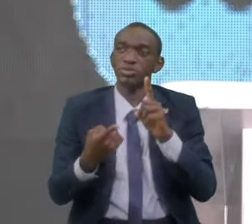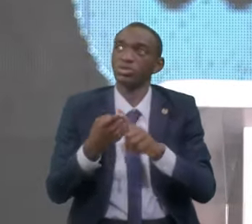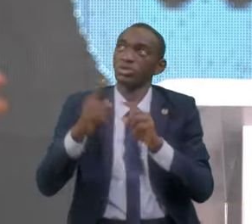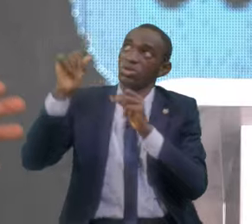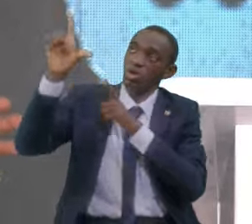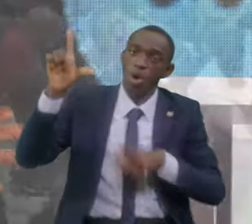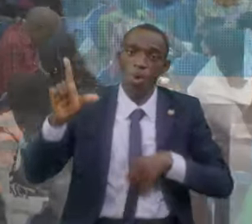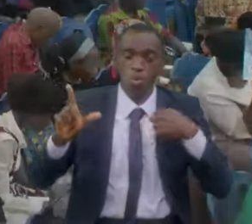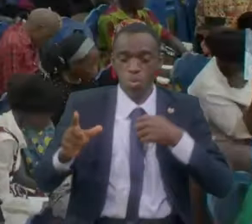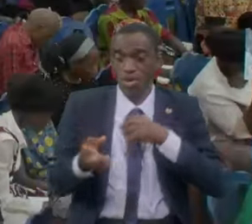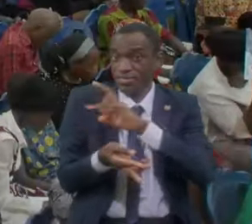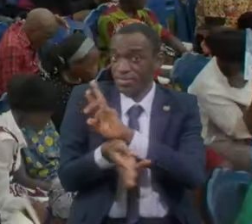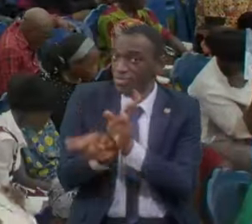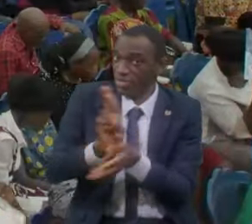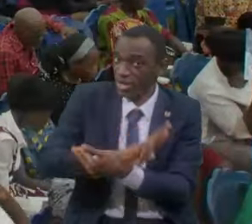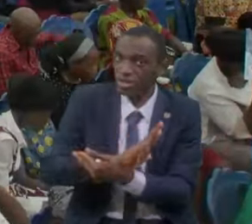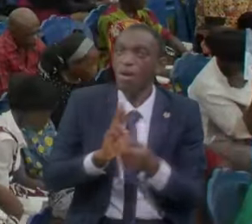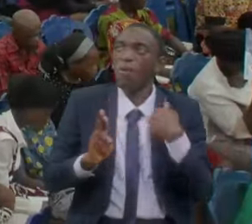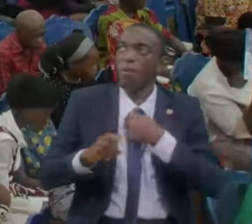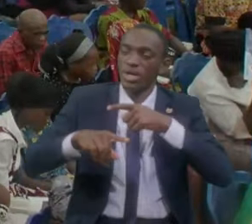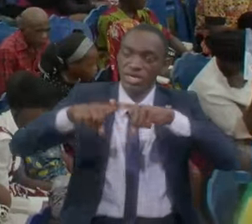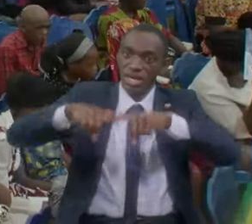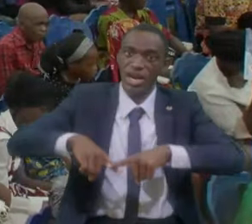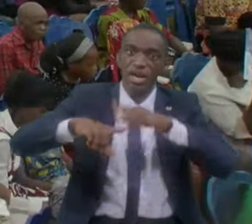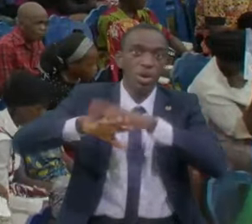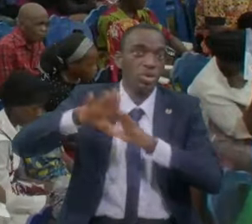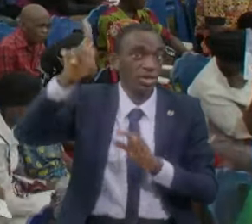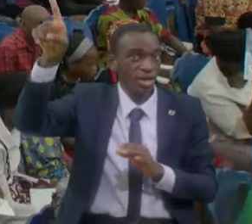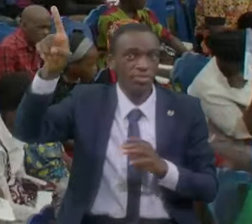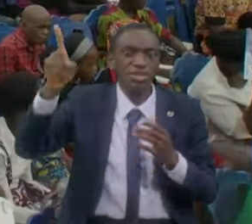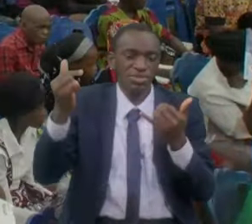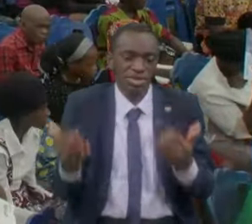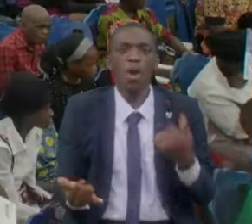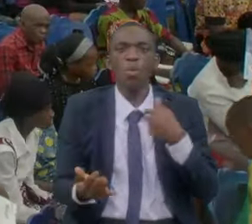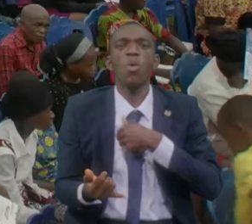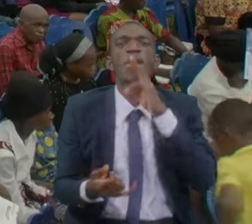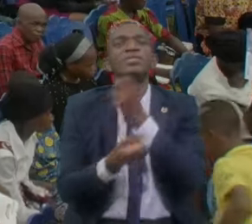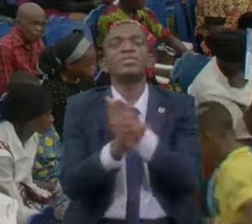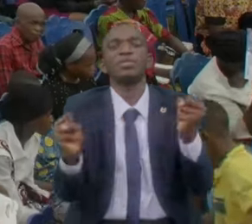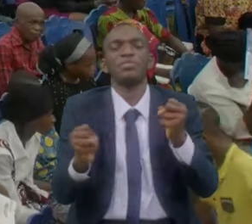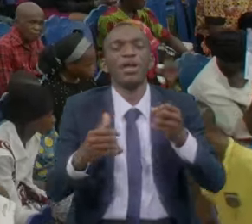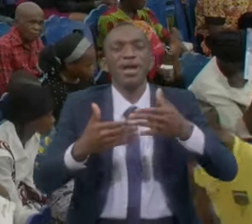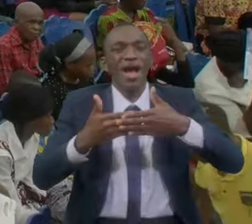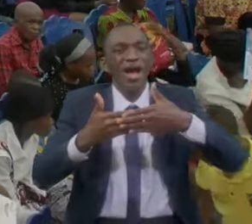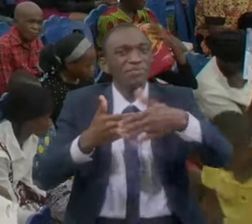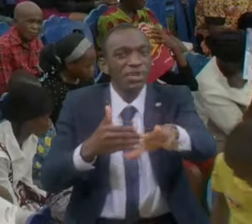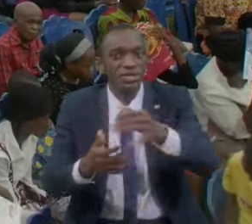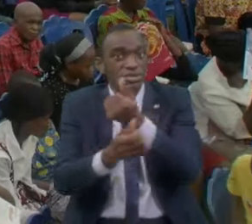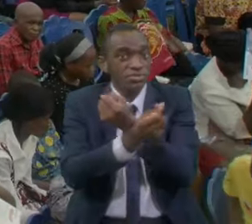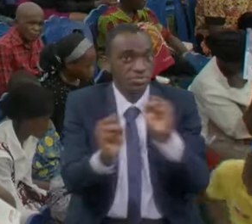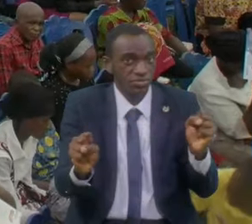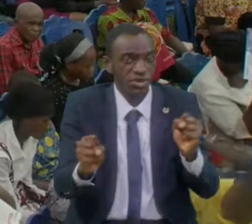we've relied on him. Now we're saved. After being saved, after being born